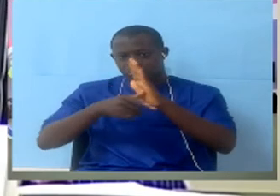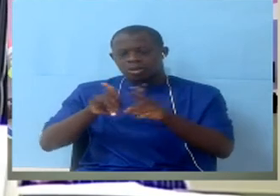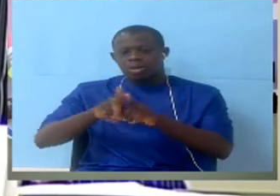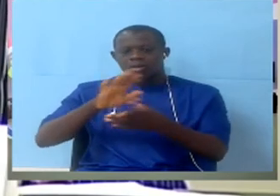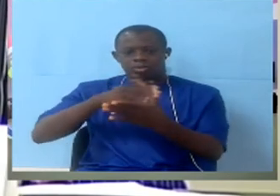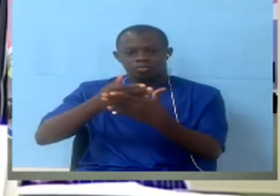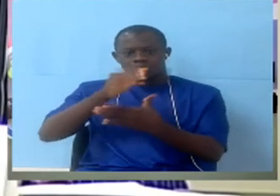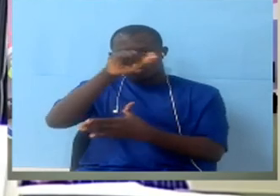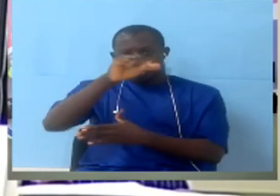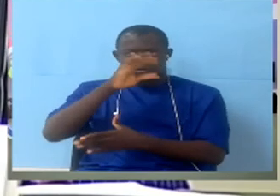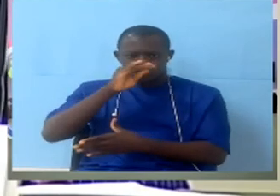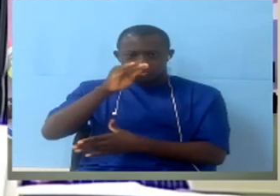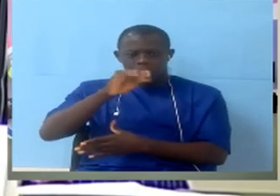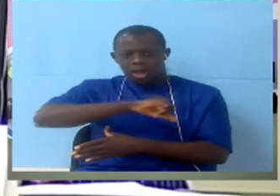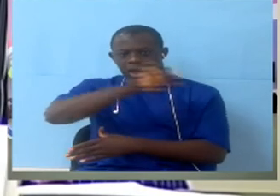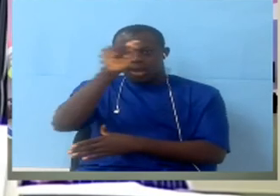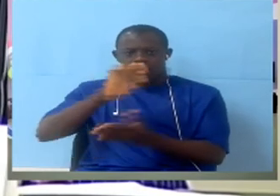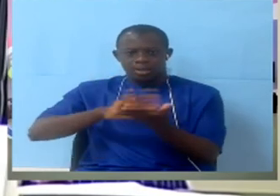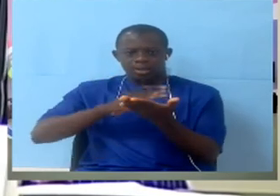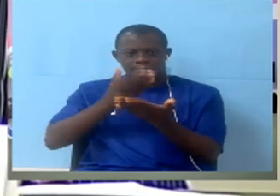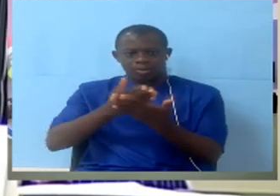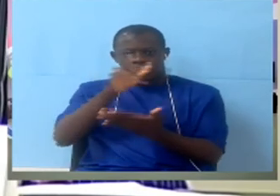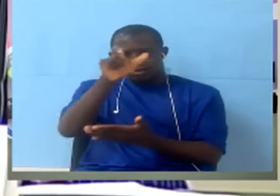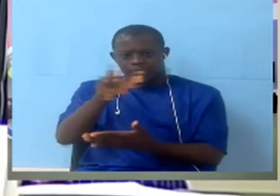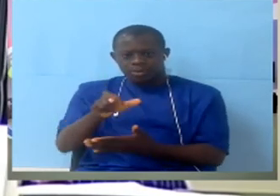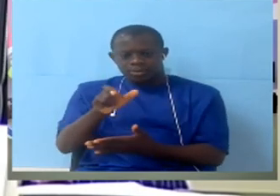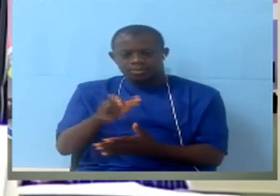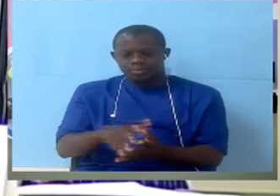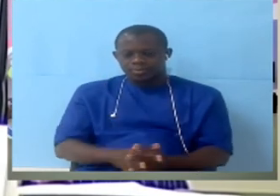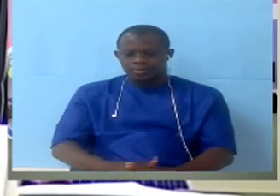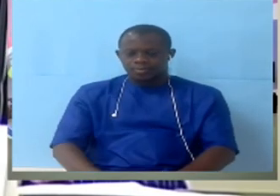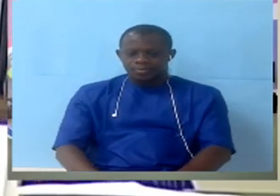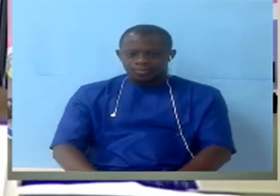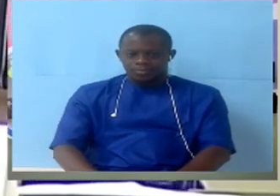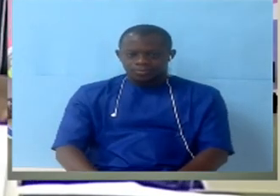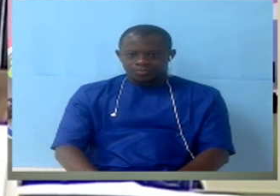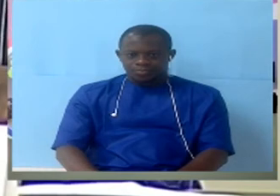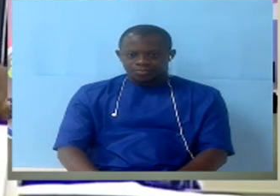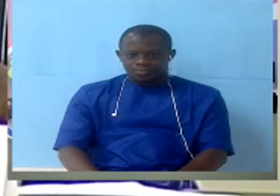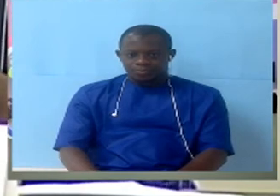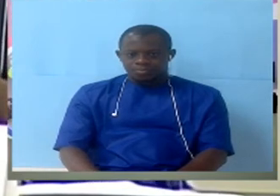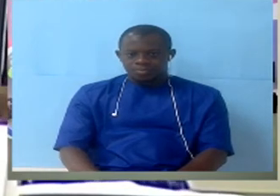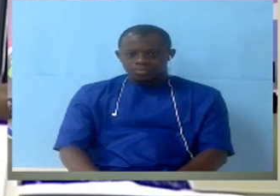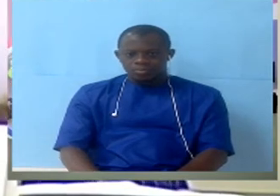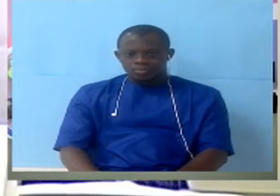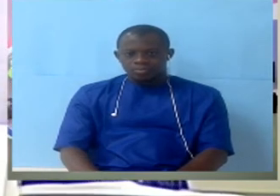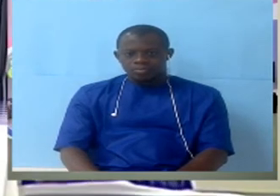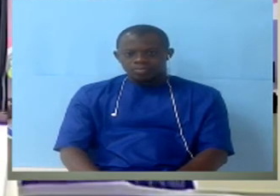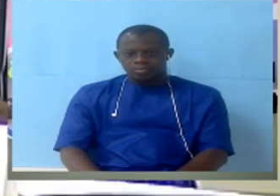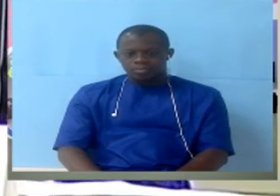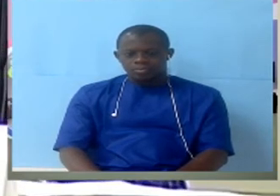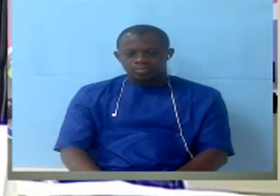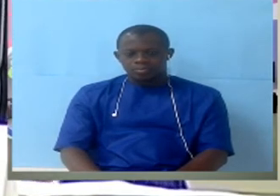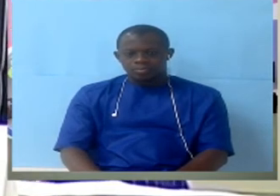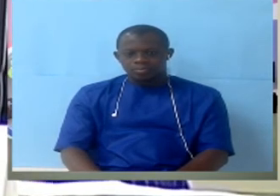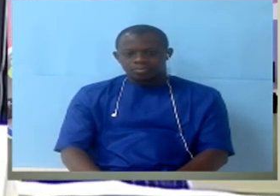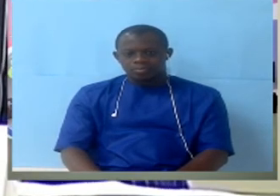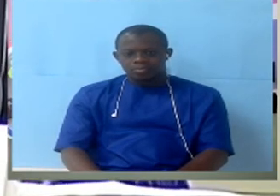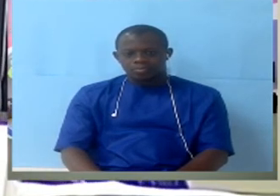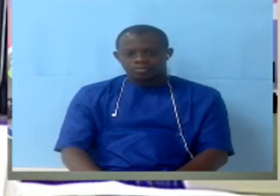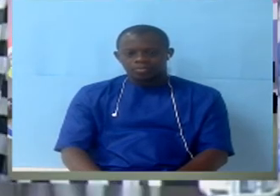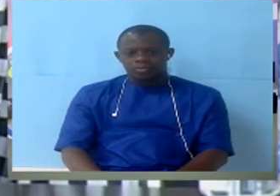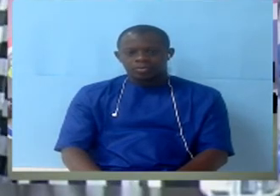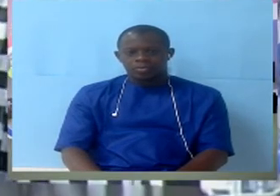that of the interpreter. Worombe dani la ko isi second dantambula la diamo anin kana sorla la diamo pour ikana sele